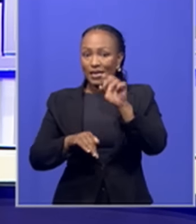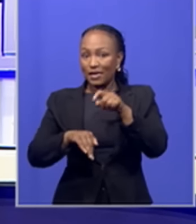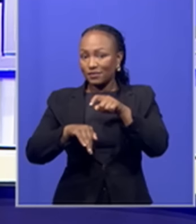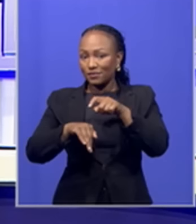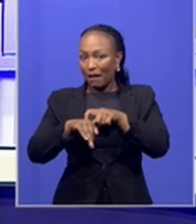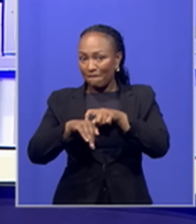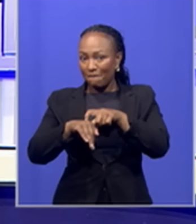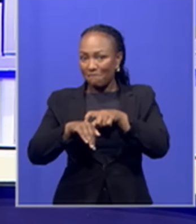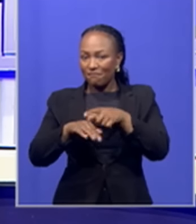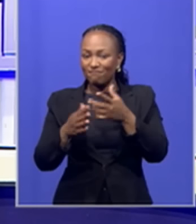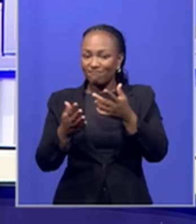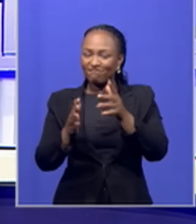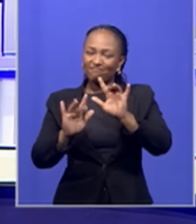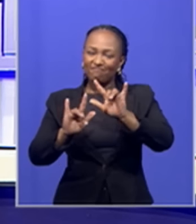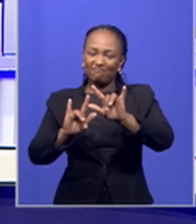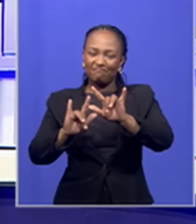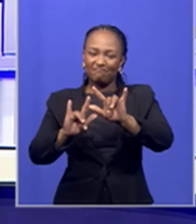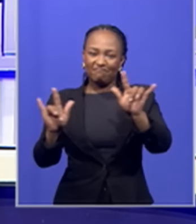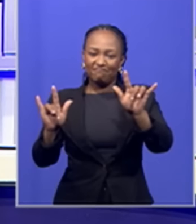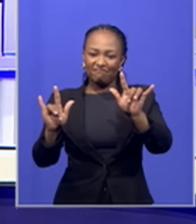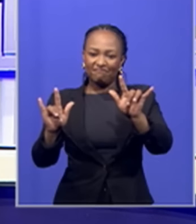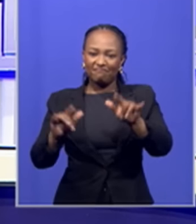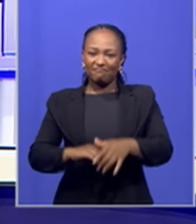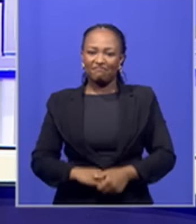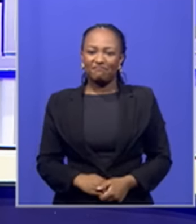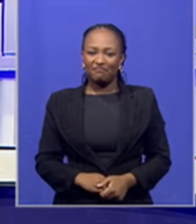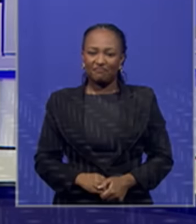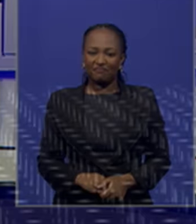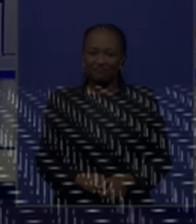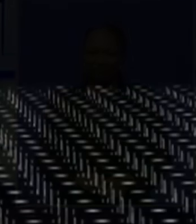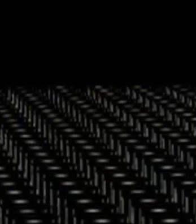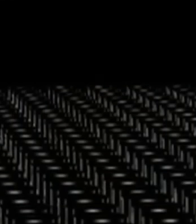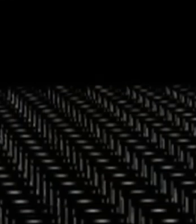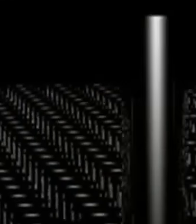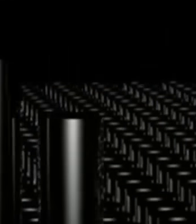kopana mo nakong e tlang. Phiri o rile ga bose gagwe.